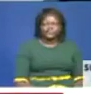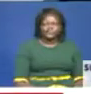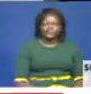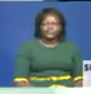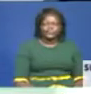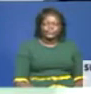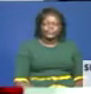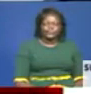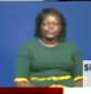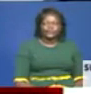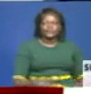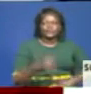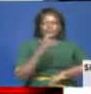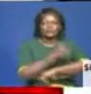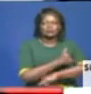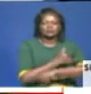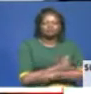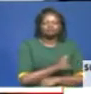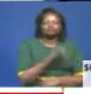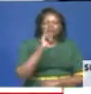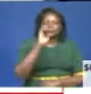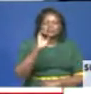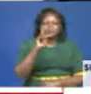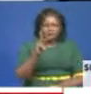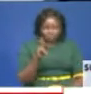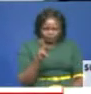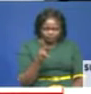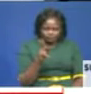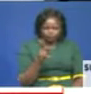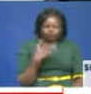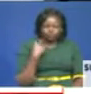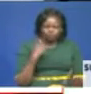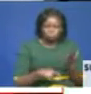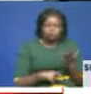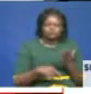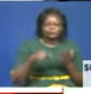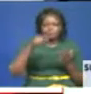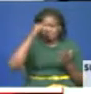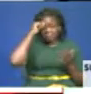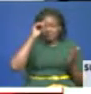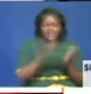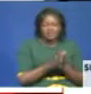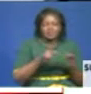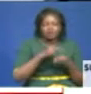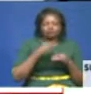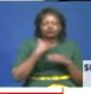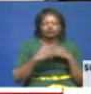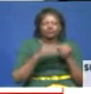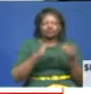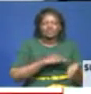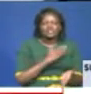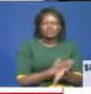Well, the Institution of Engineers of Kenya, IEK, now wants government and National Construction Authority to